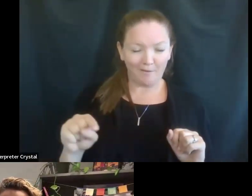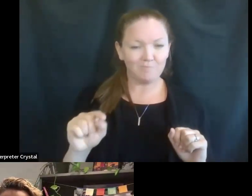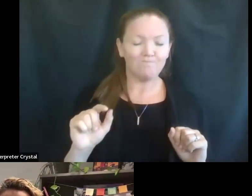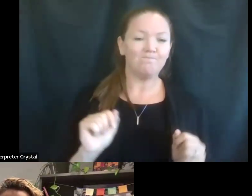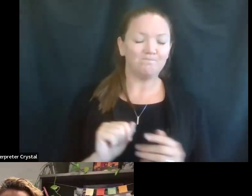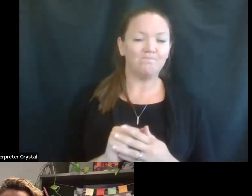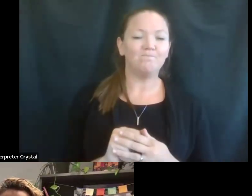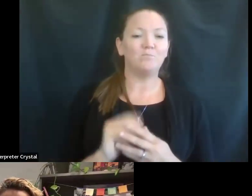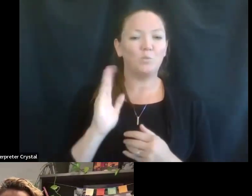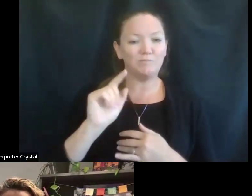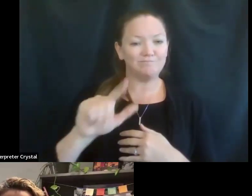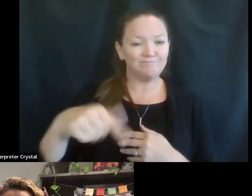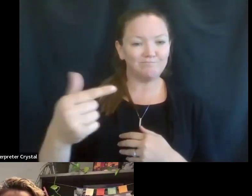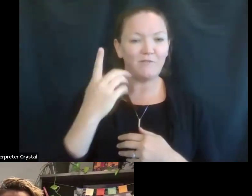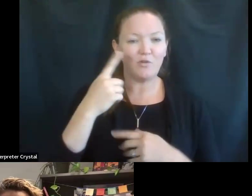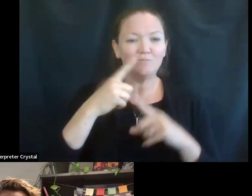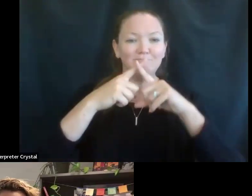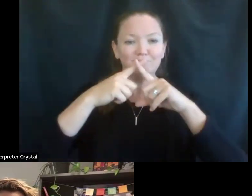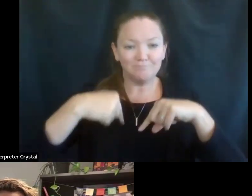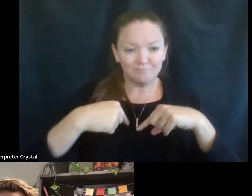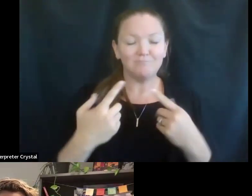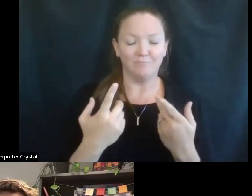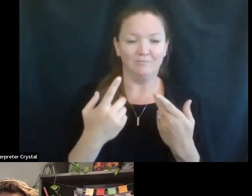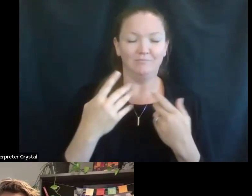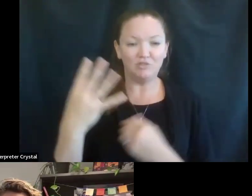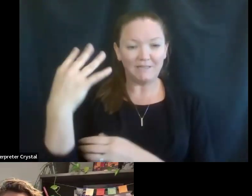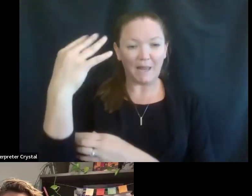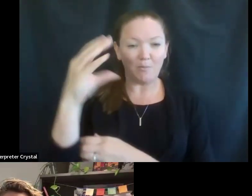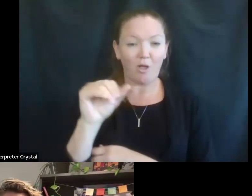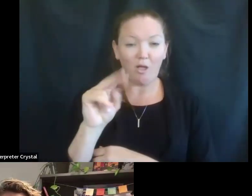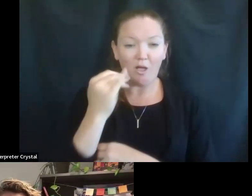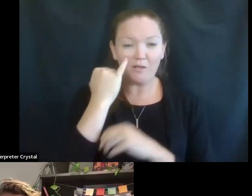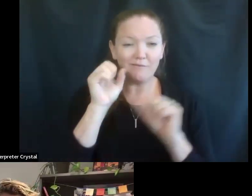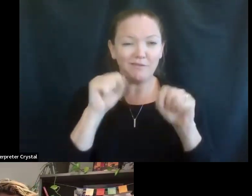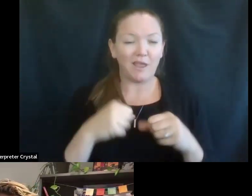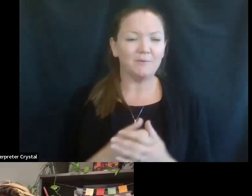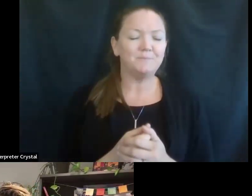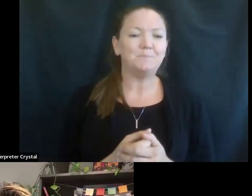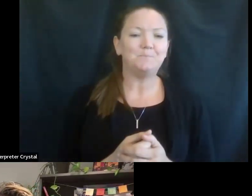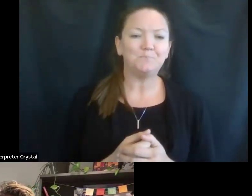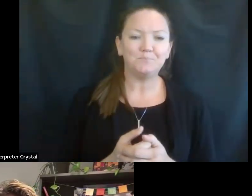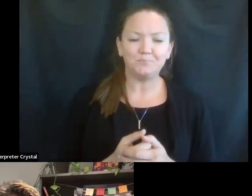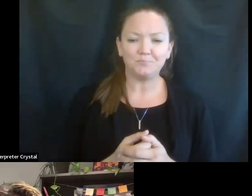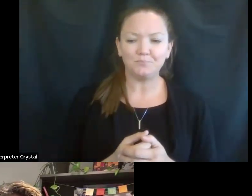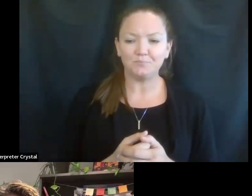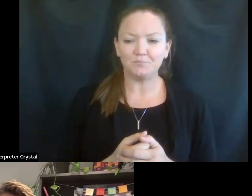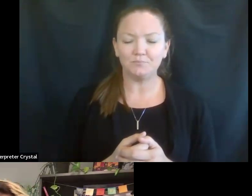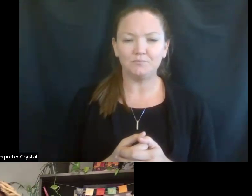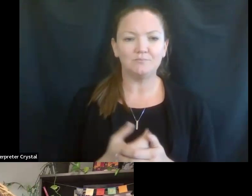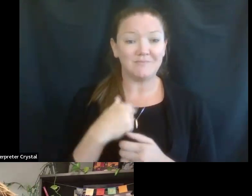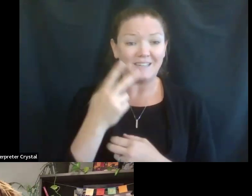will prompt you to unmute yourself and turn on your camera if possible. I do see that there